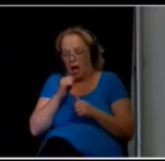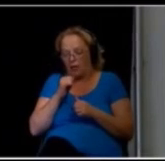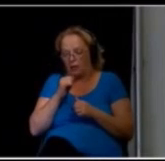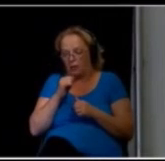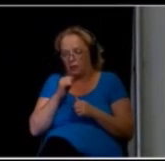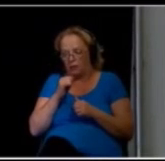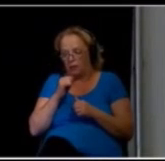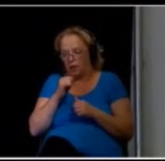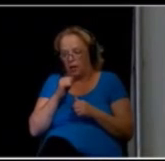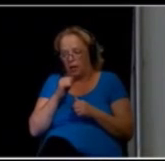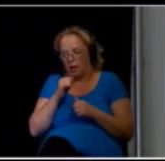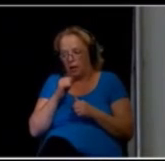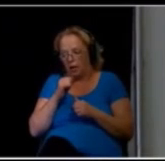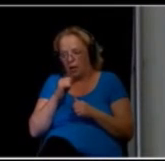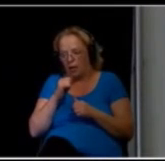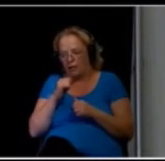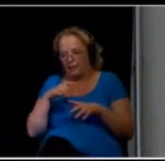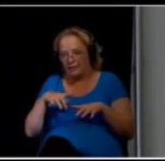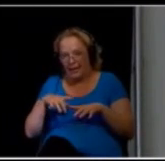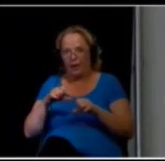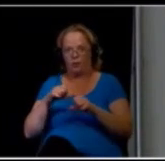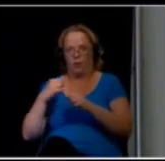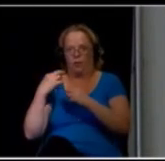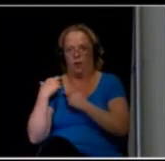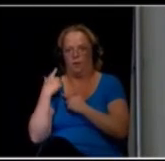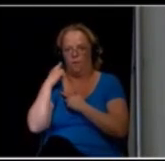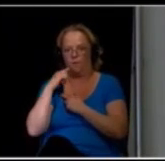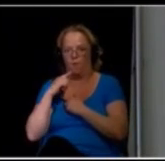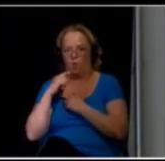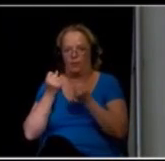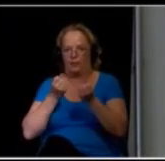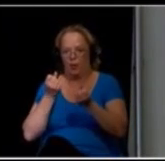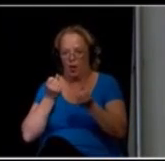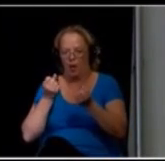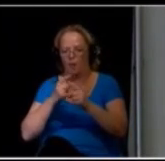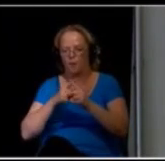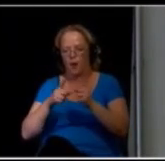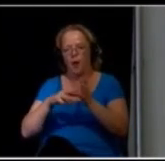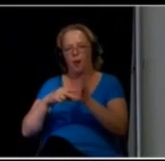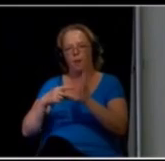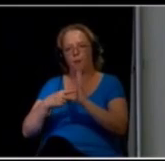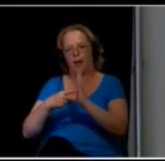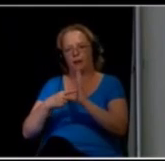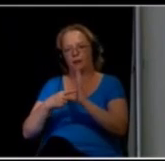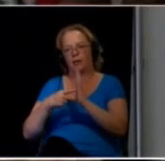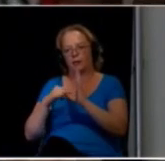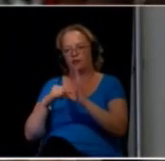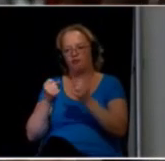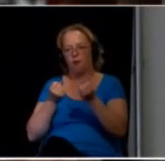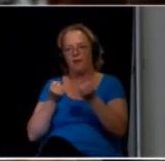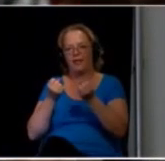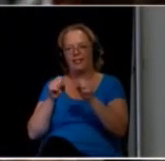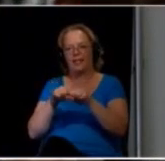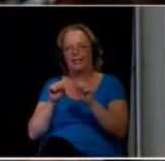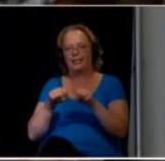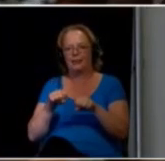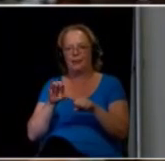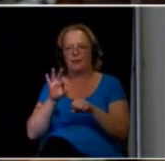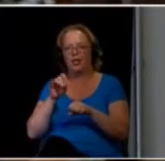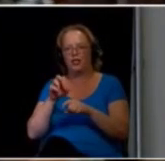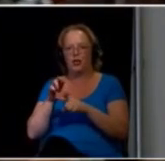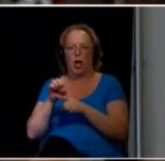steering. Yeah. It is simply meant as a driver assistance feature. Yeah. So like I